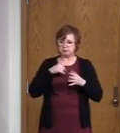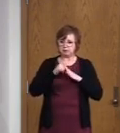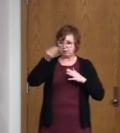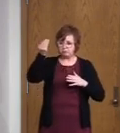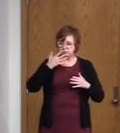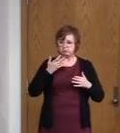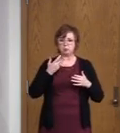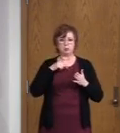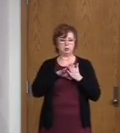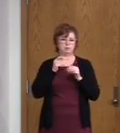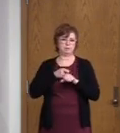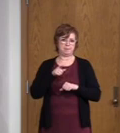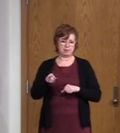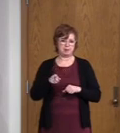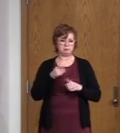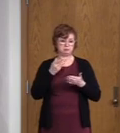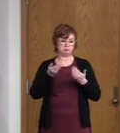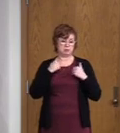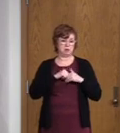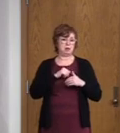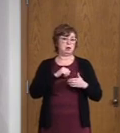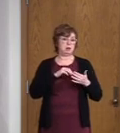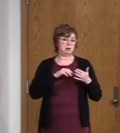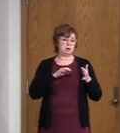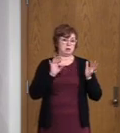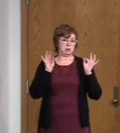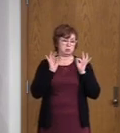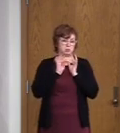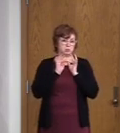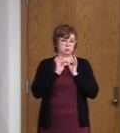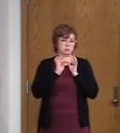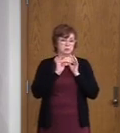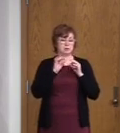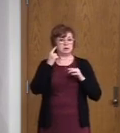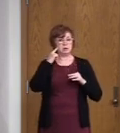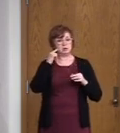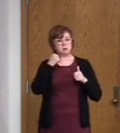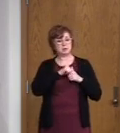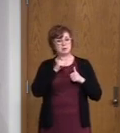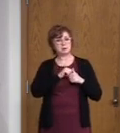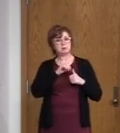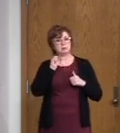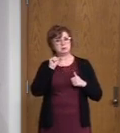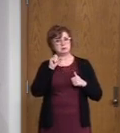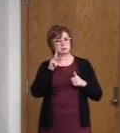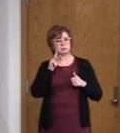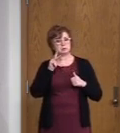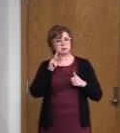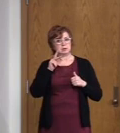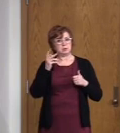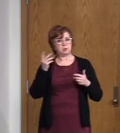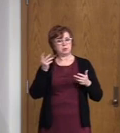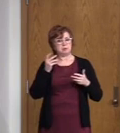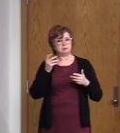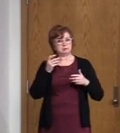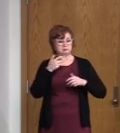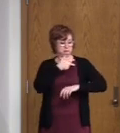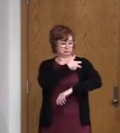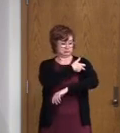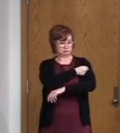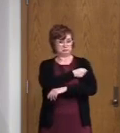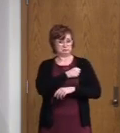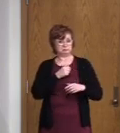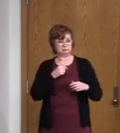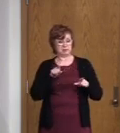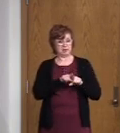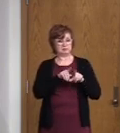to learn from. But I'll also say that just within Saskatchewan, we've been very effective in getting the shots into arms as